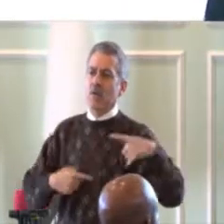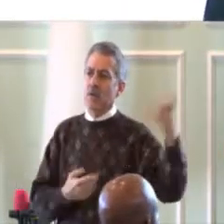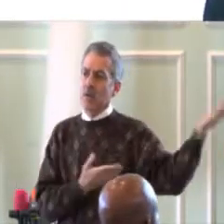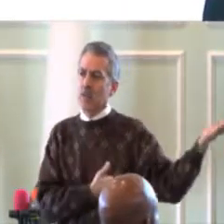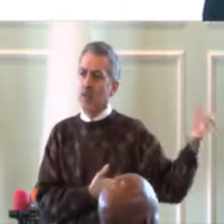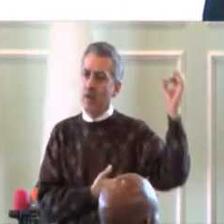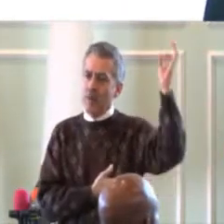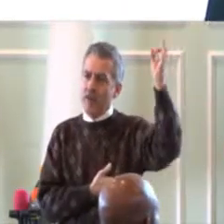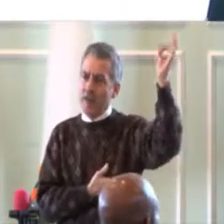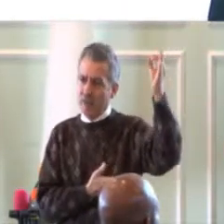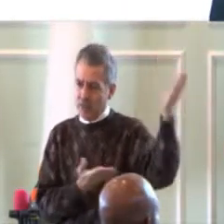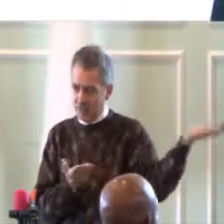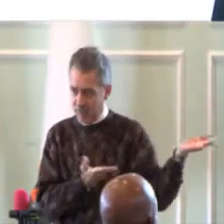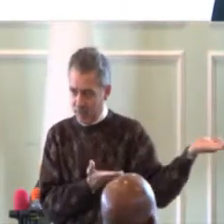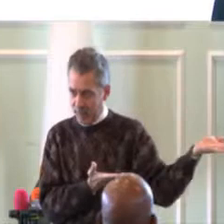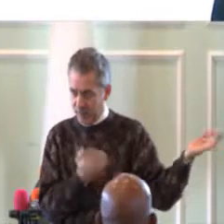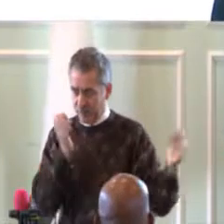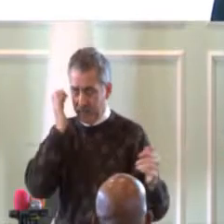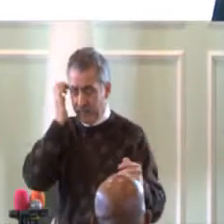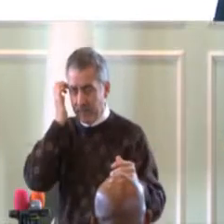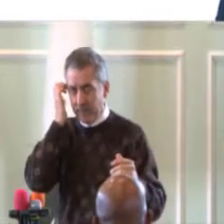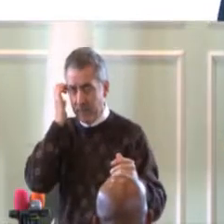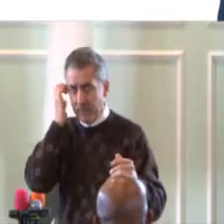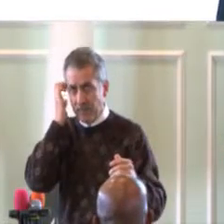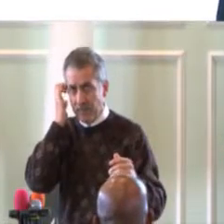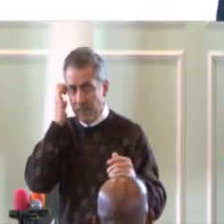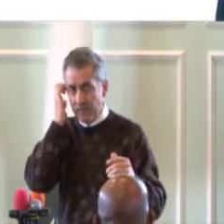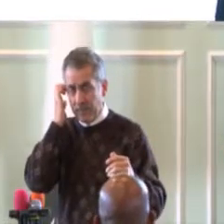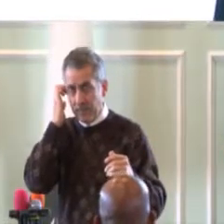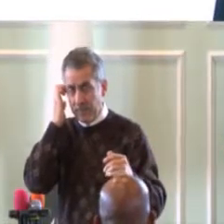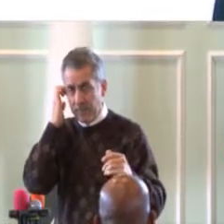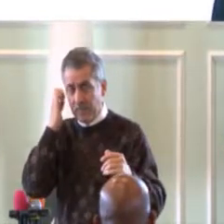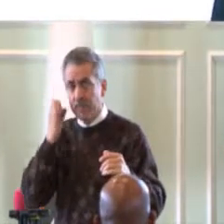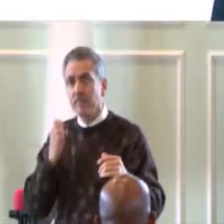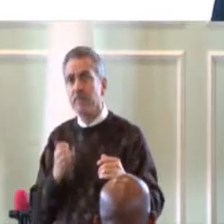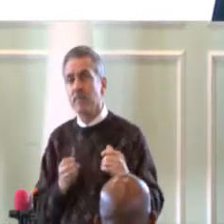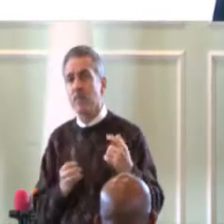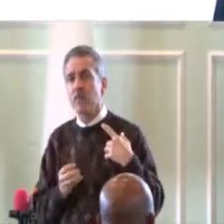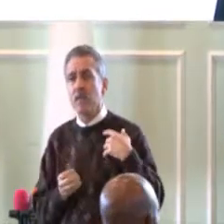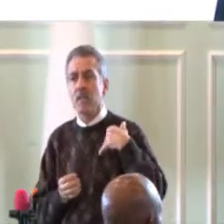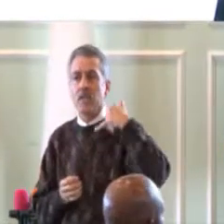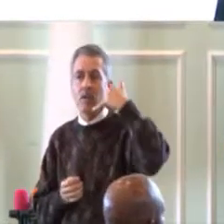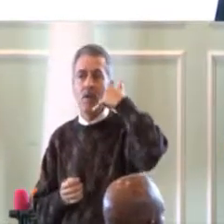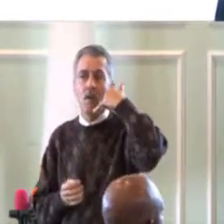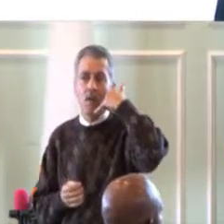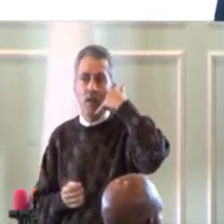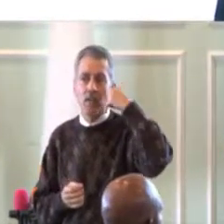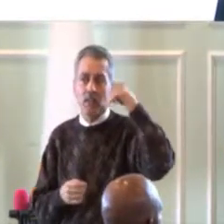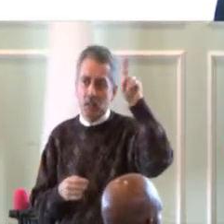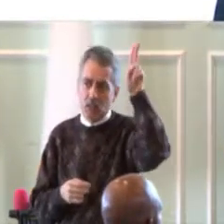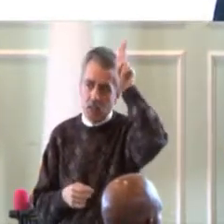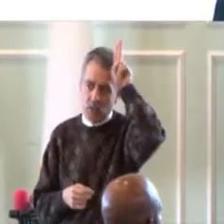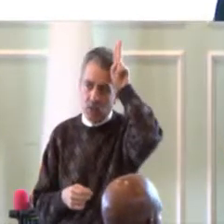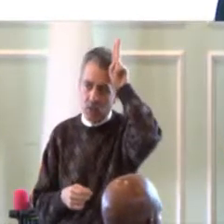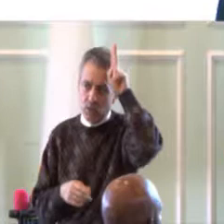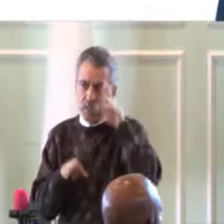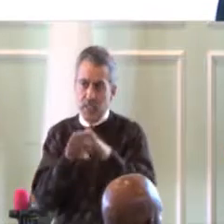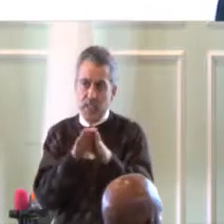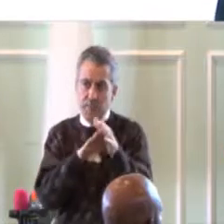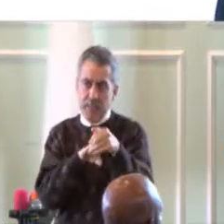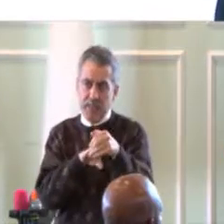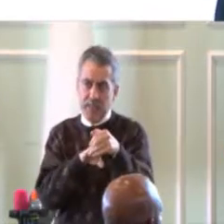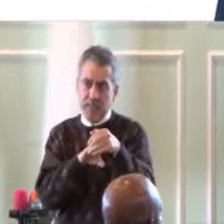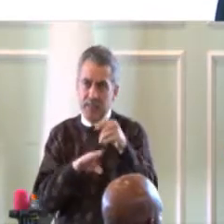world. A matter of fact, I had a great example of that this morning when I called my uncle in Jamaica and just to return a